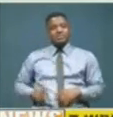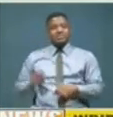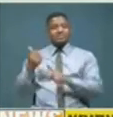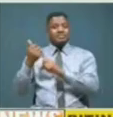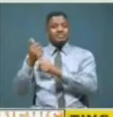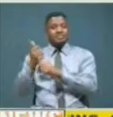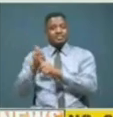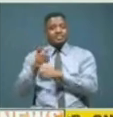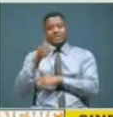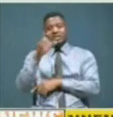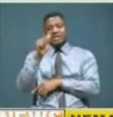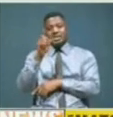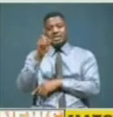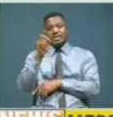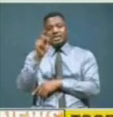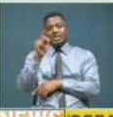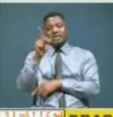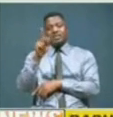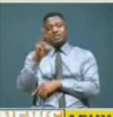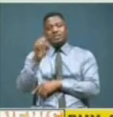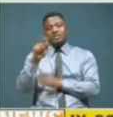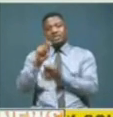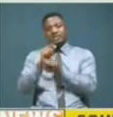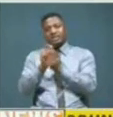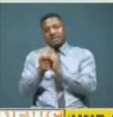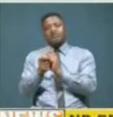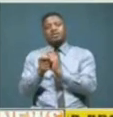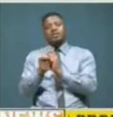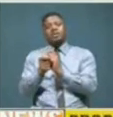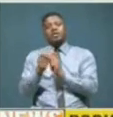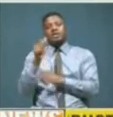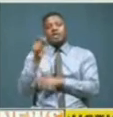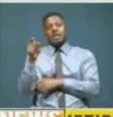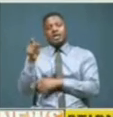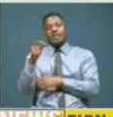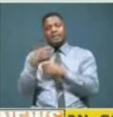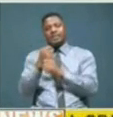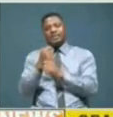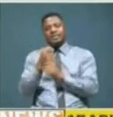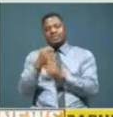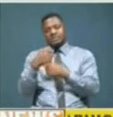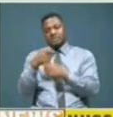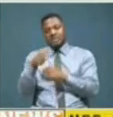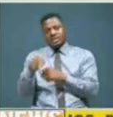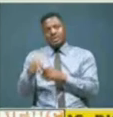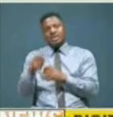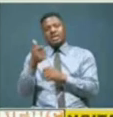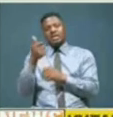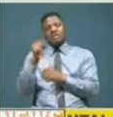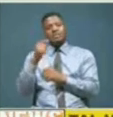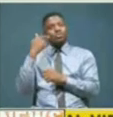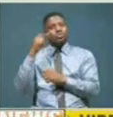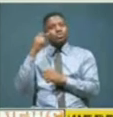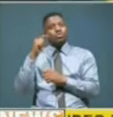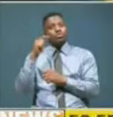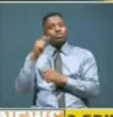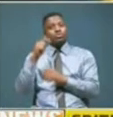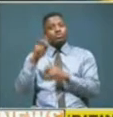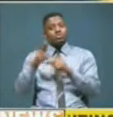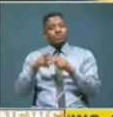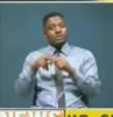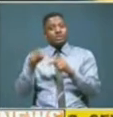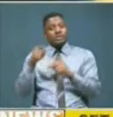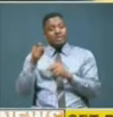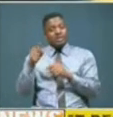Adinkra, which we believe was corrupted to Adinkra, made a replica of the Asante golden stool. And you know that the sacred